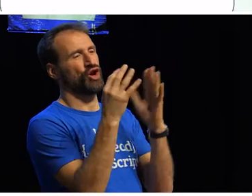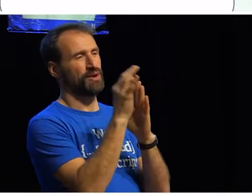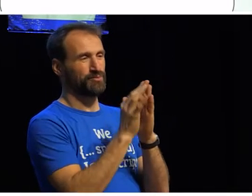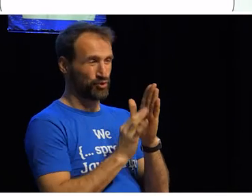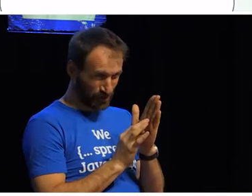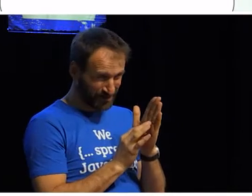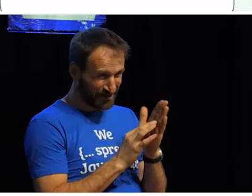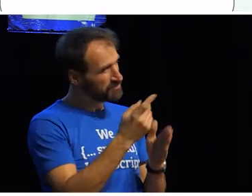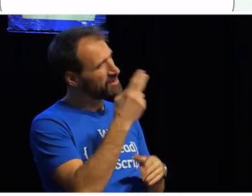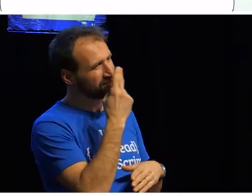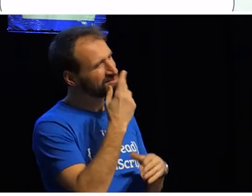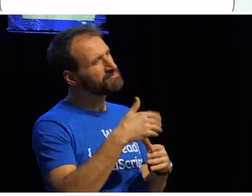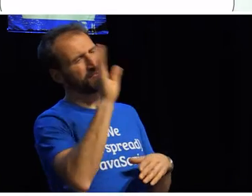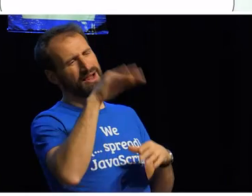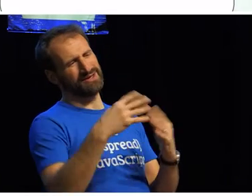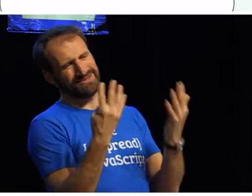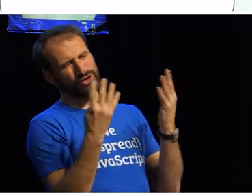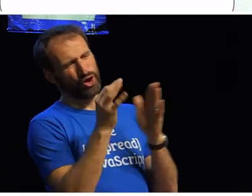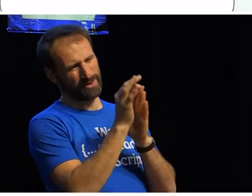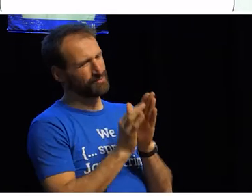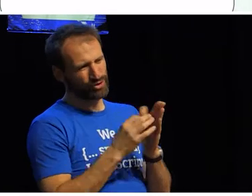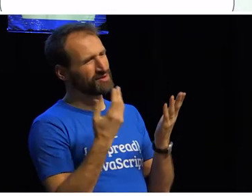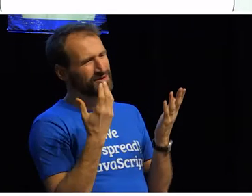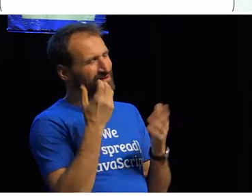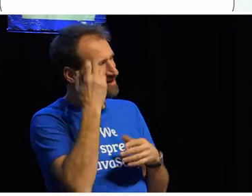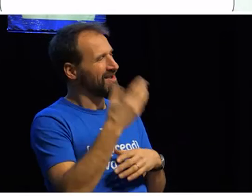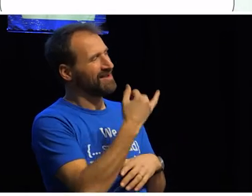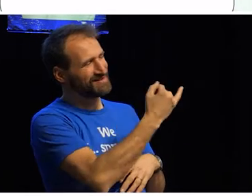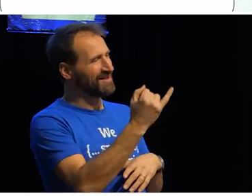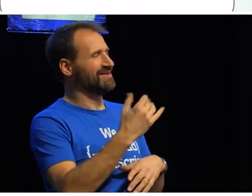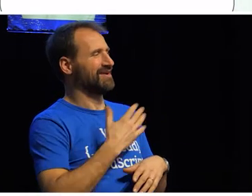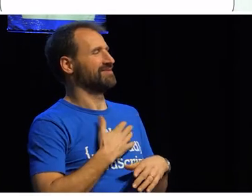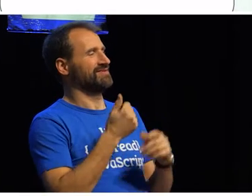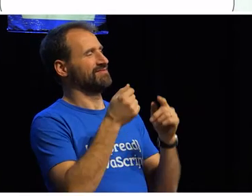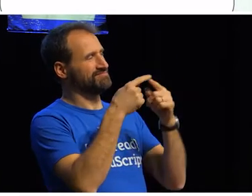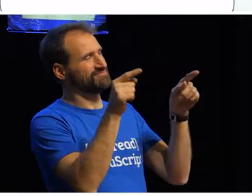Yeah, using more than 9 numbers because it's, you know, each has X and Y.